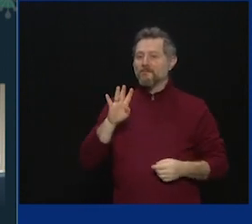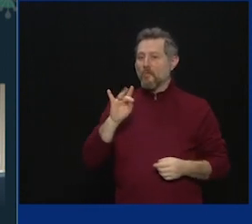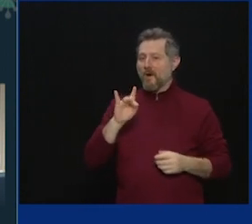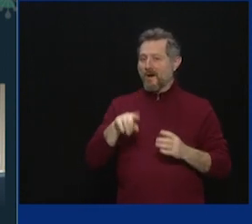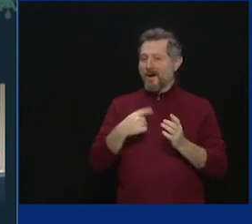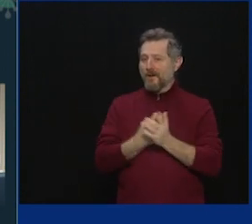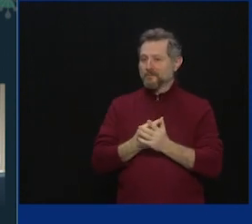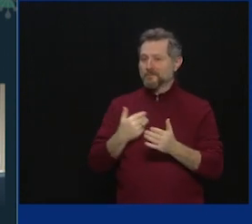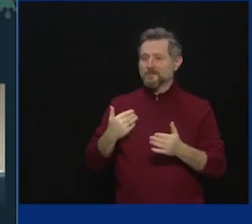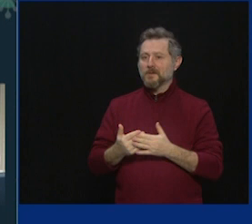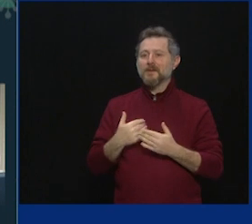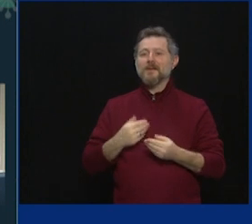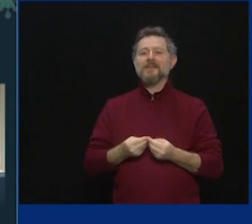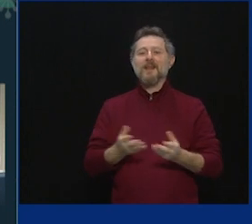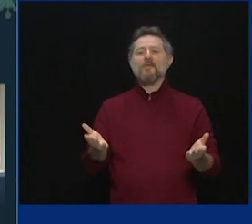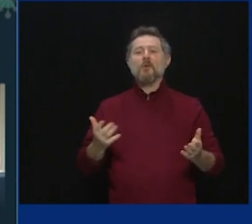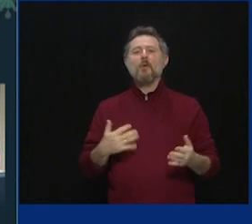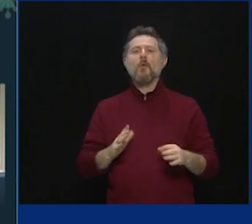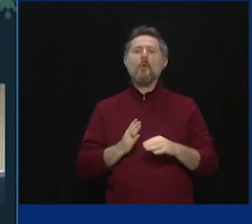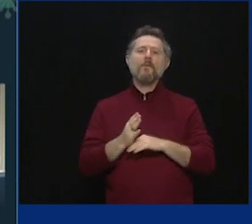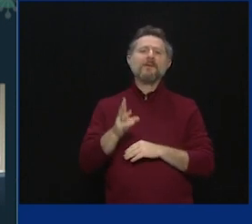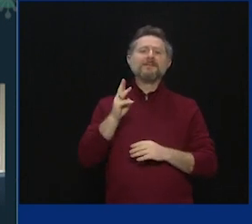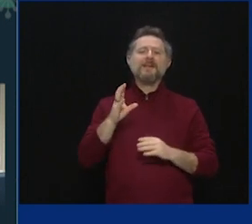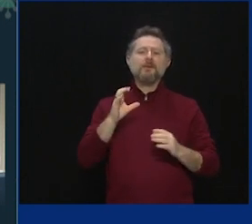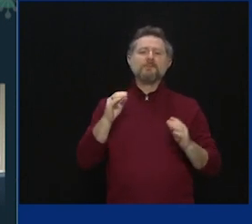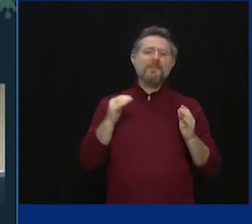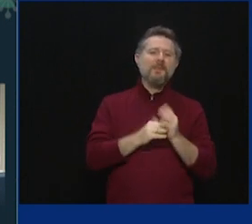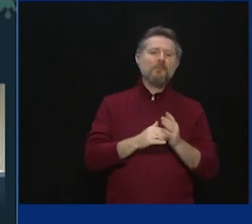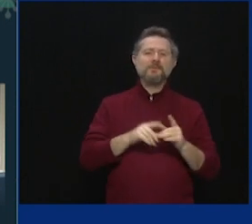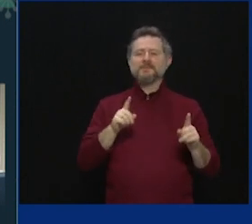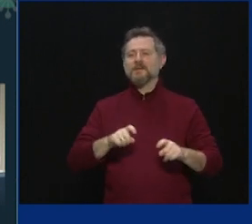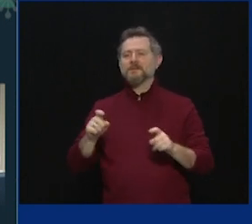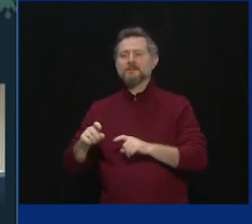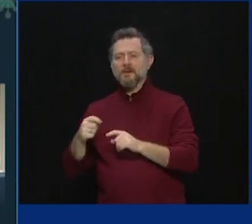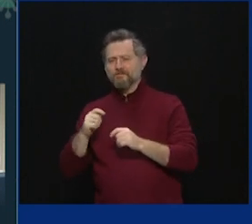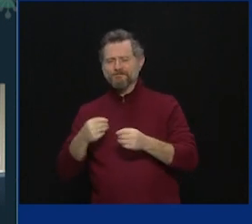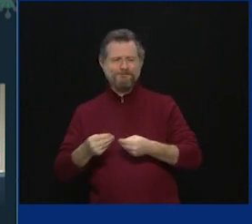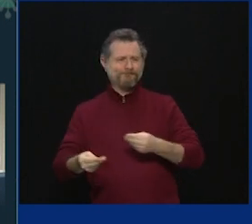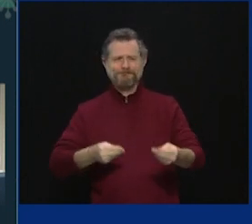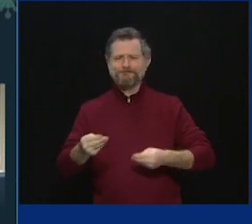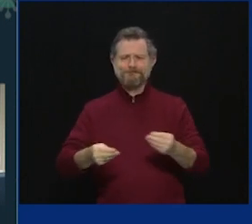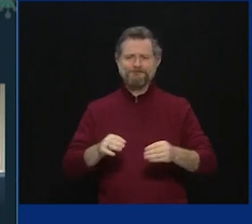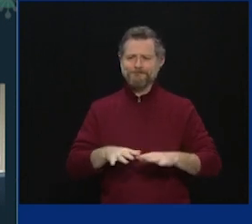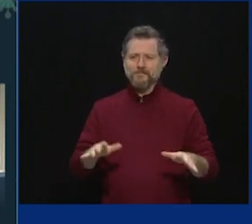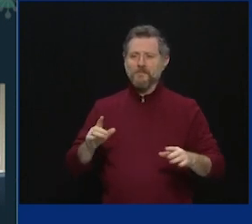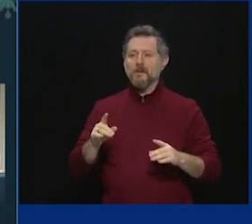over 600,000 tests to the city, so their Department of Health could have